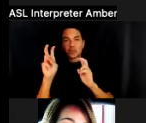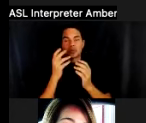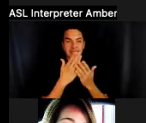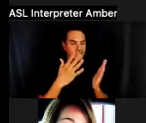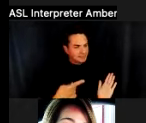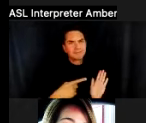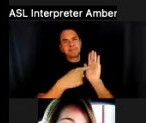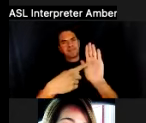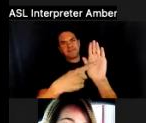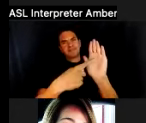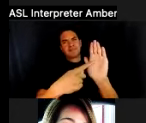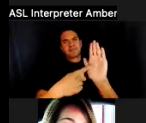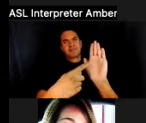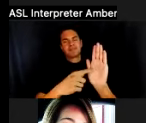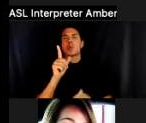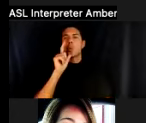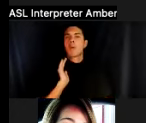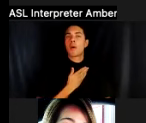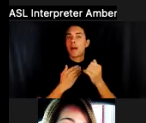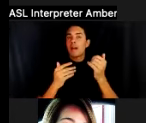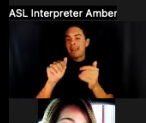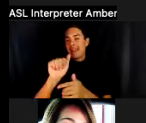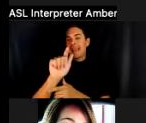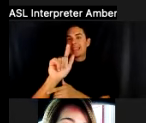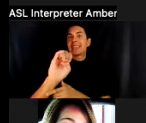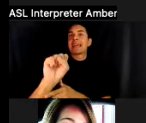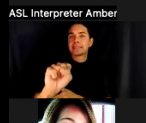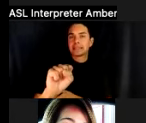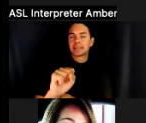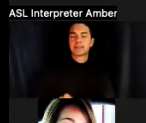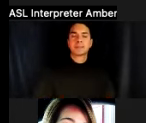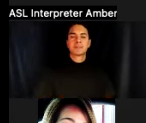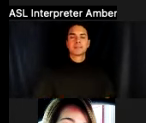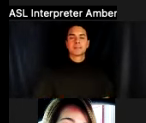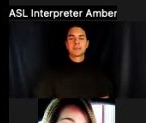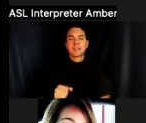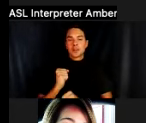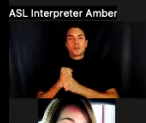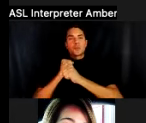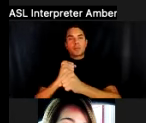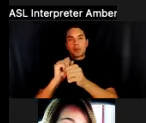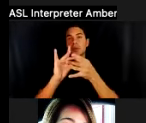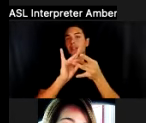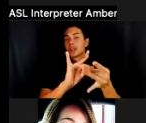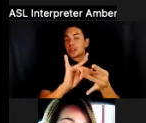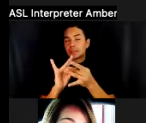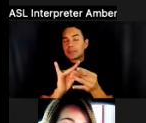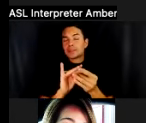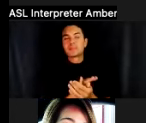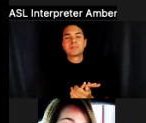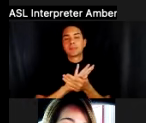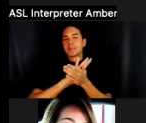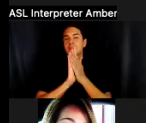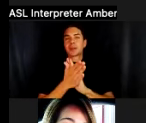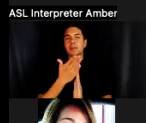And who are our allies, right? So strengthening relationships too, being good relatives,